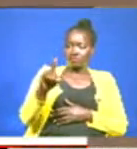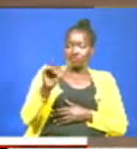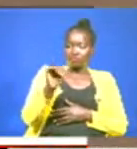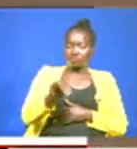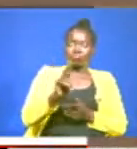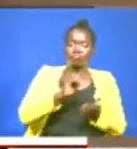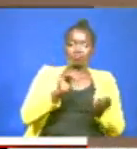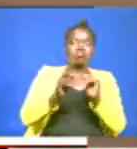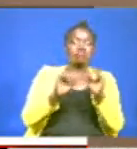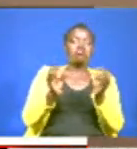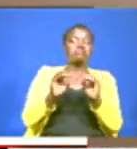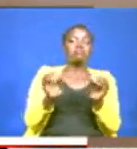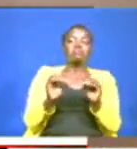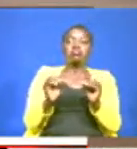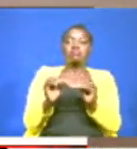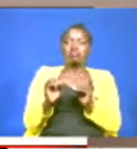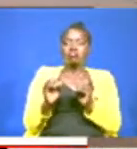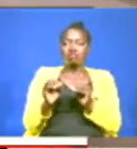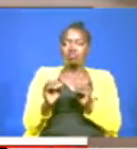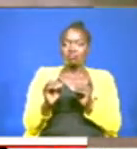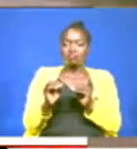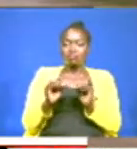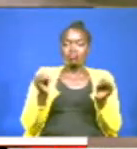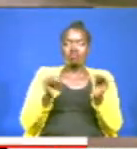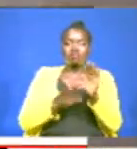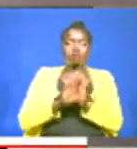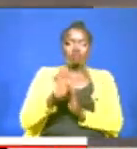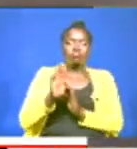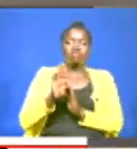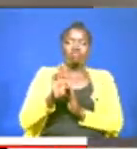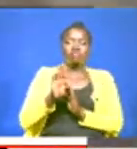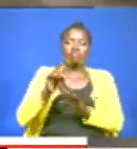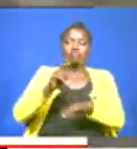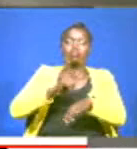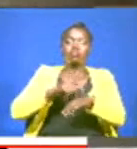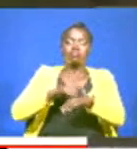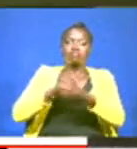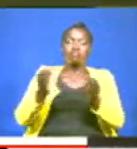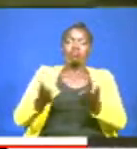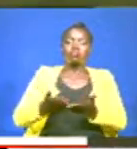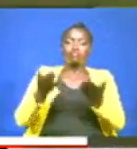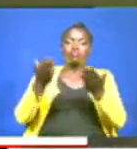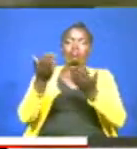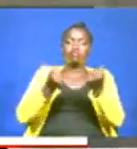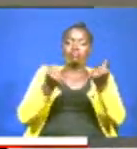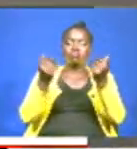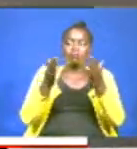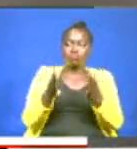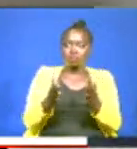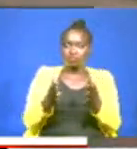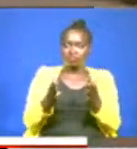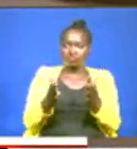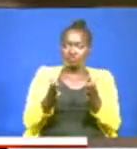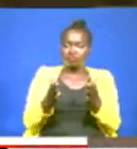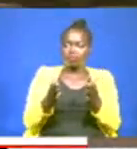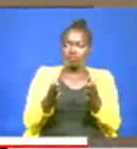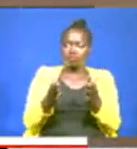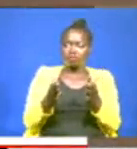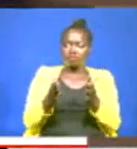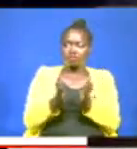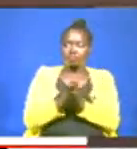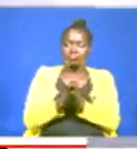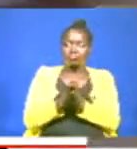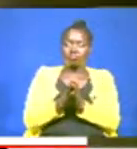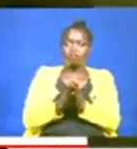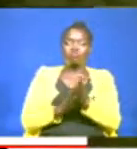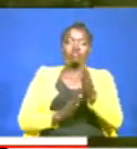for the 2023 season. The new development in the team this season is a promotion of Japanese driver Takamoto Katsuta to the solid main lineup, which